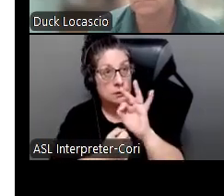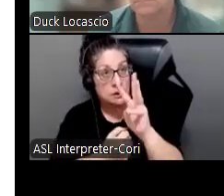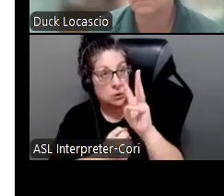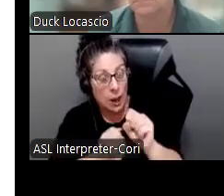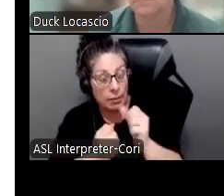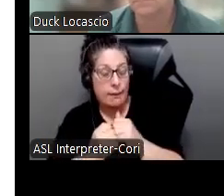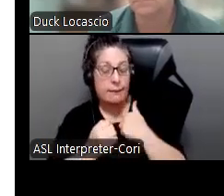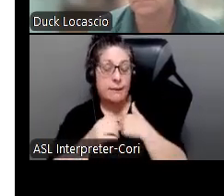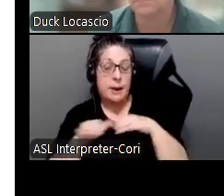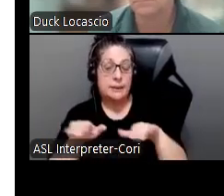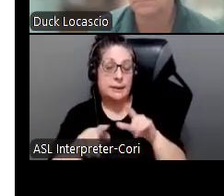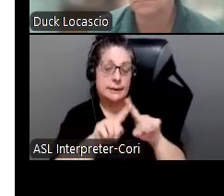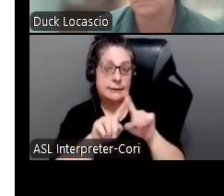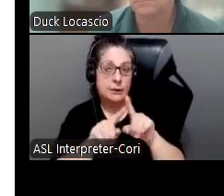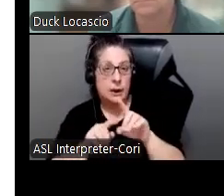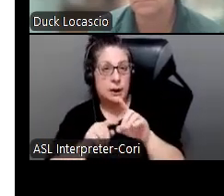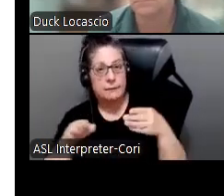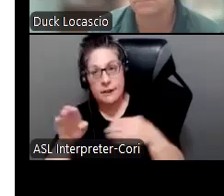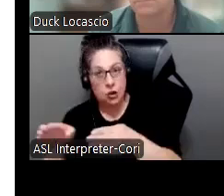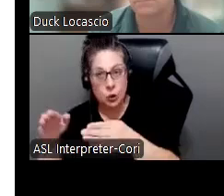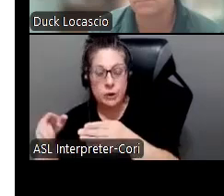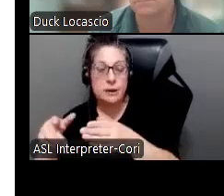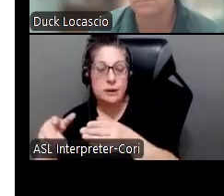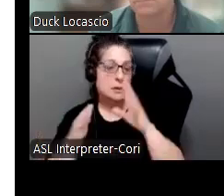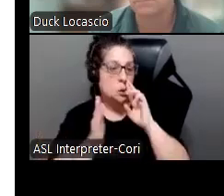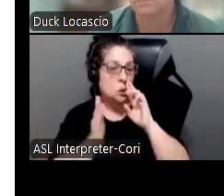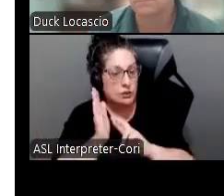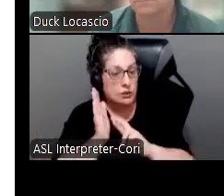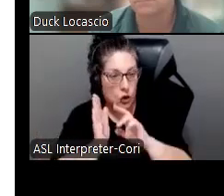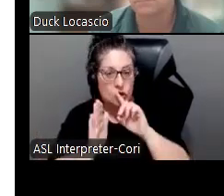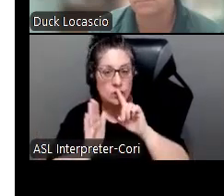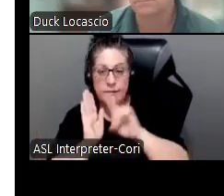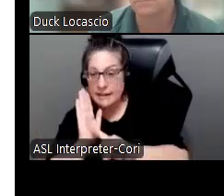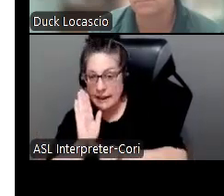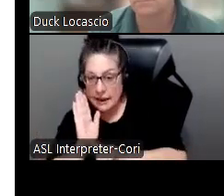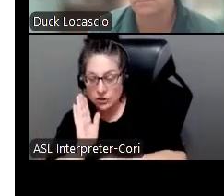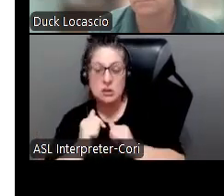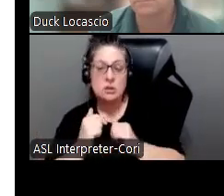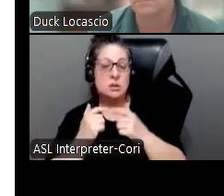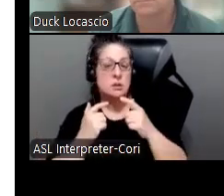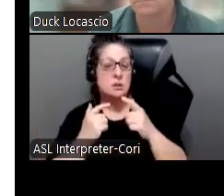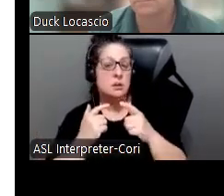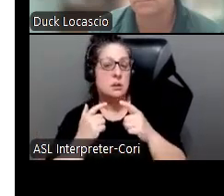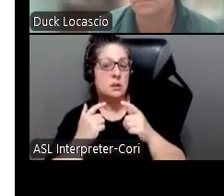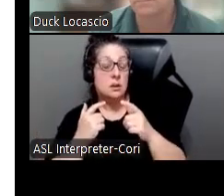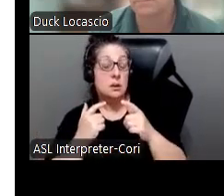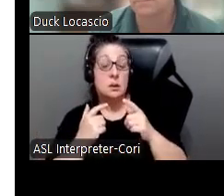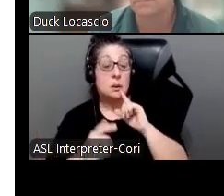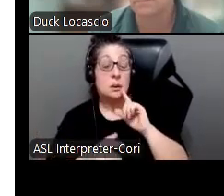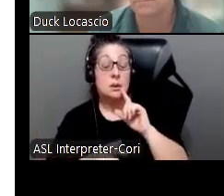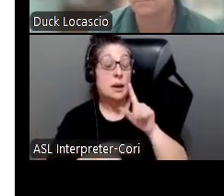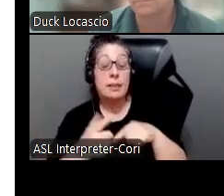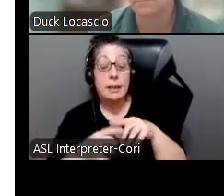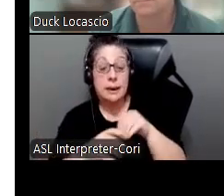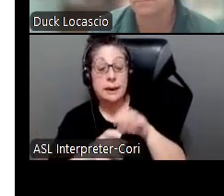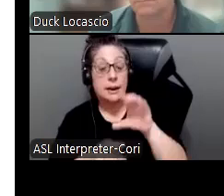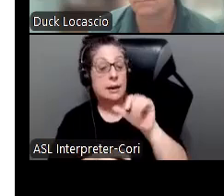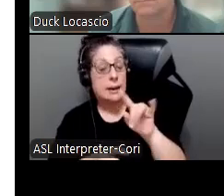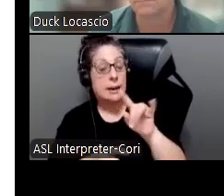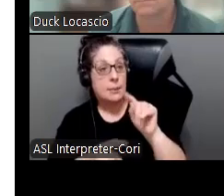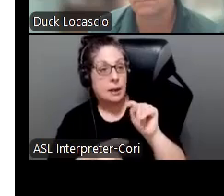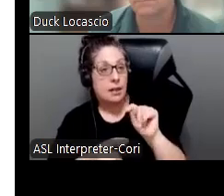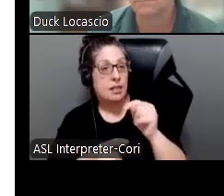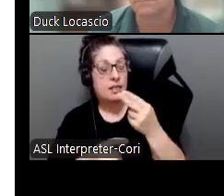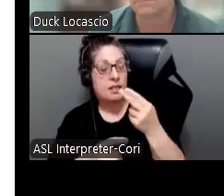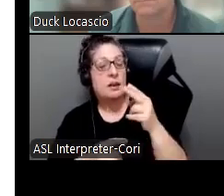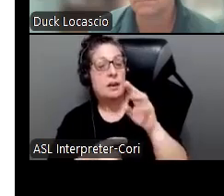a lot of different fisheries research investigations, and it landed in Klamath Falls in the Upper Klamath